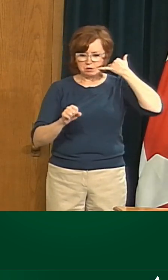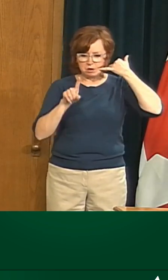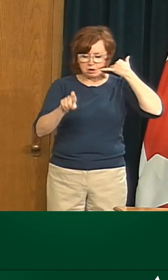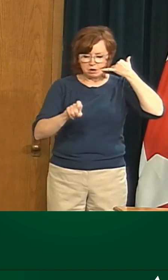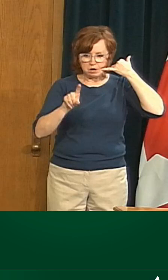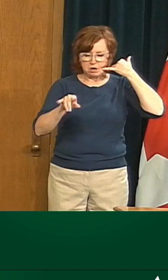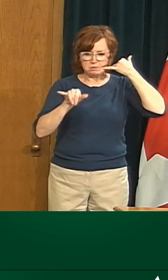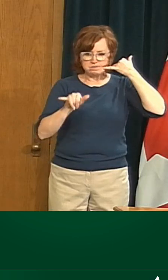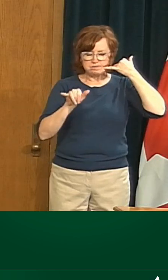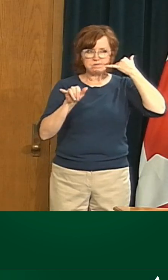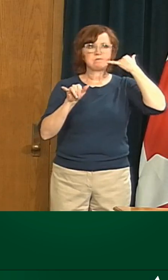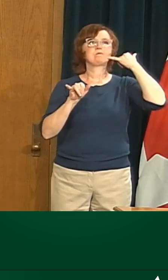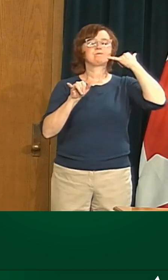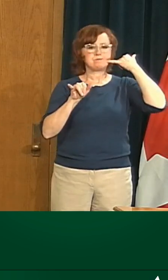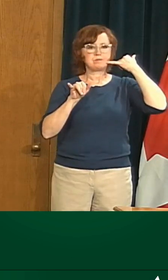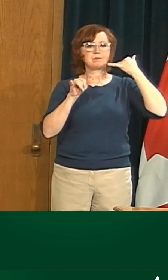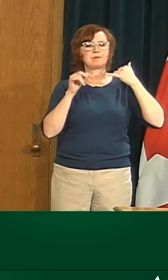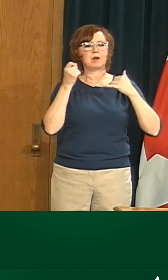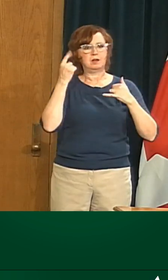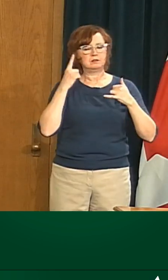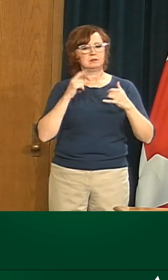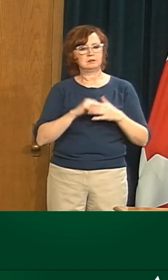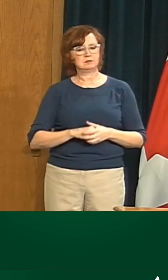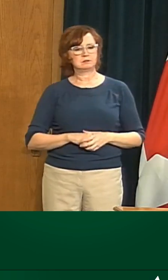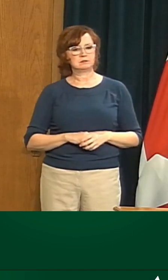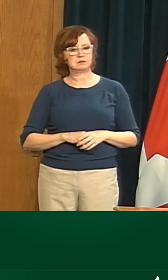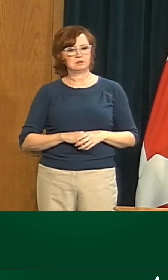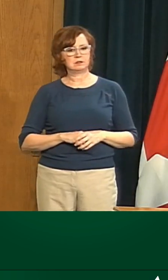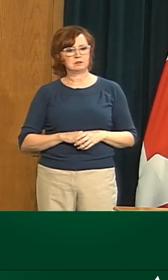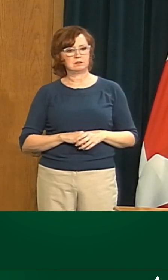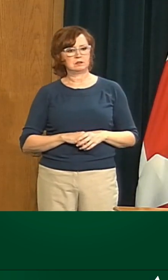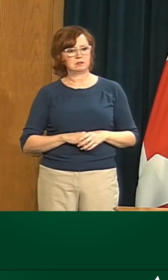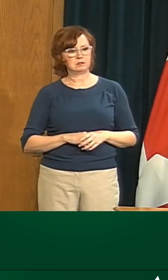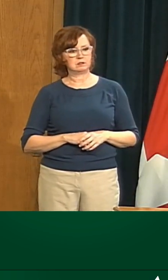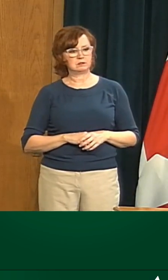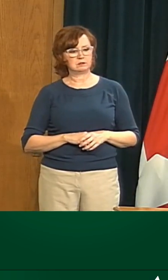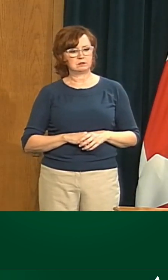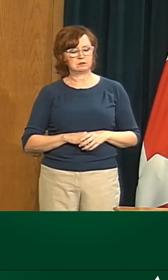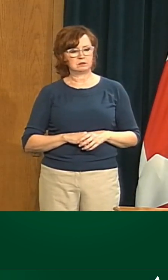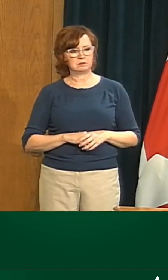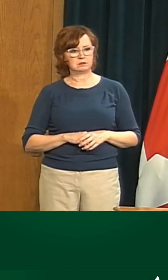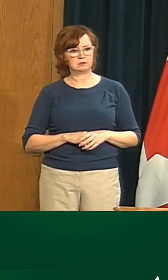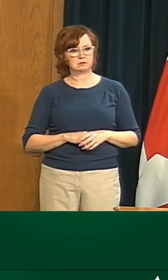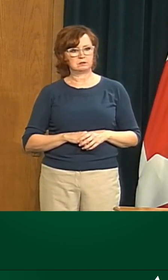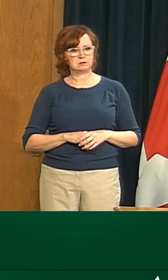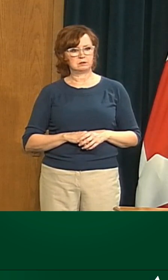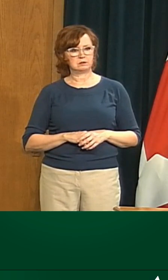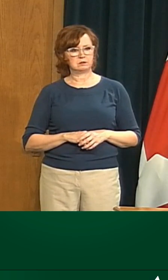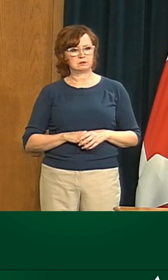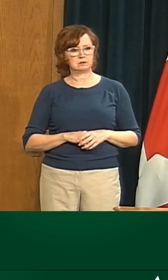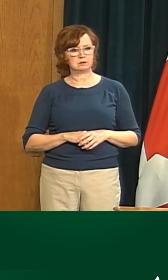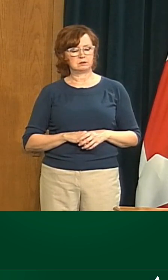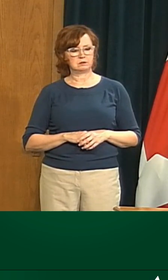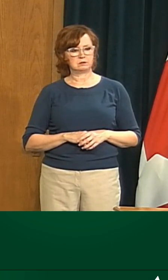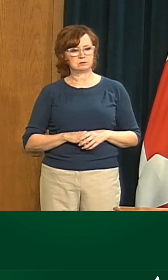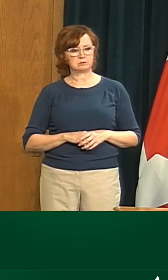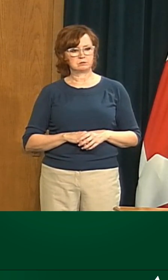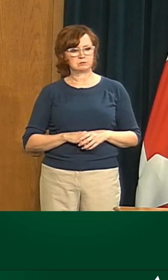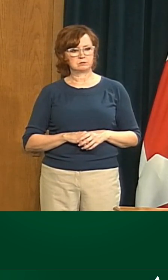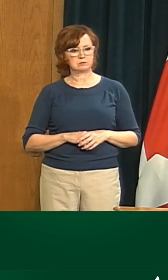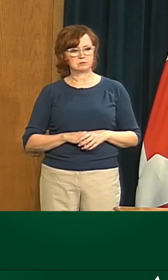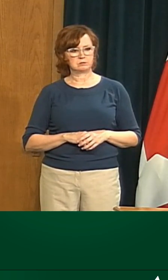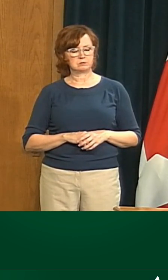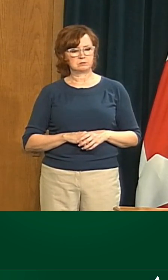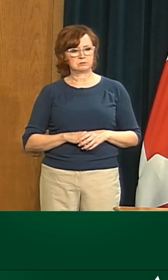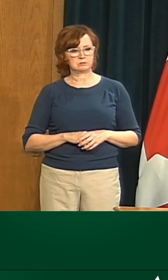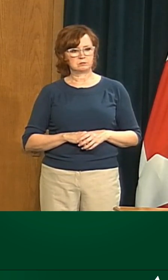people who were going shopping were overall not getting infected, but in rare instances, it was the few